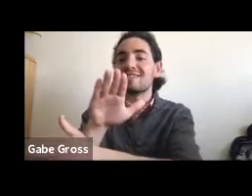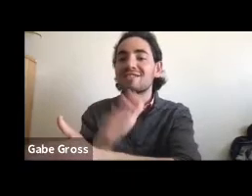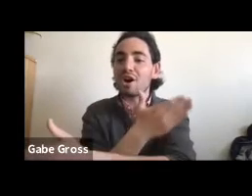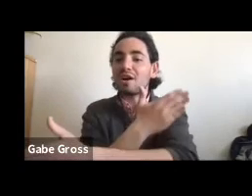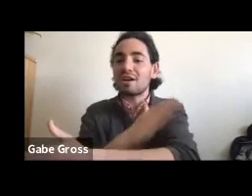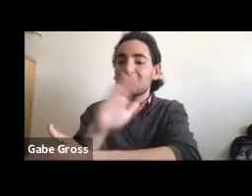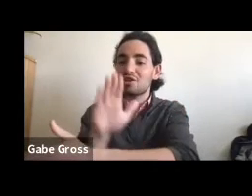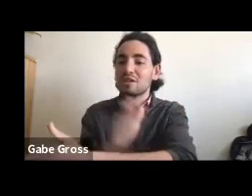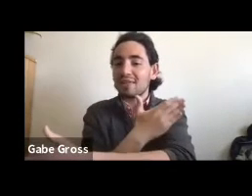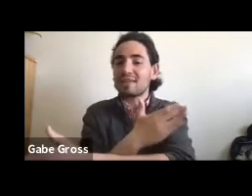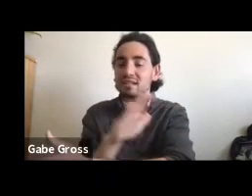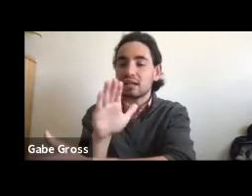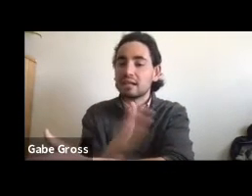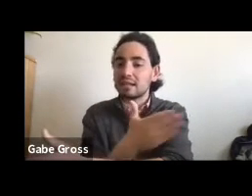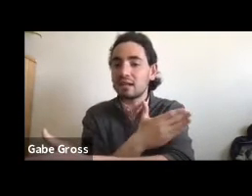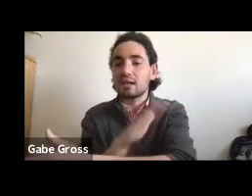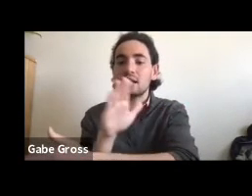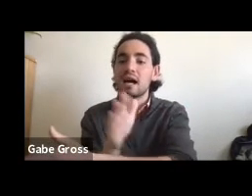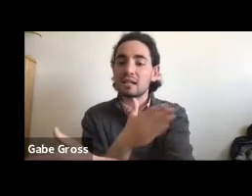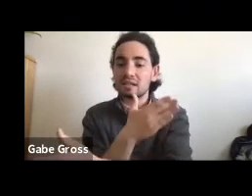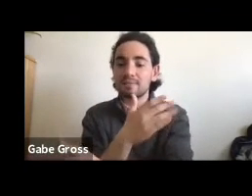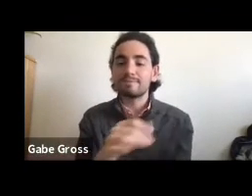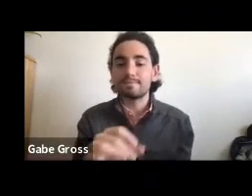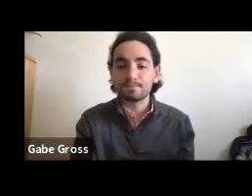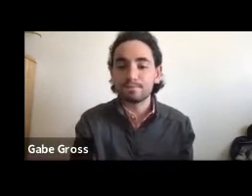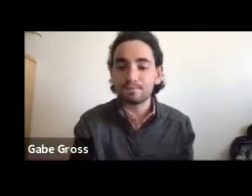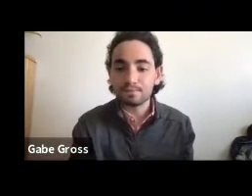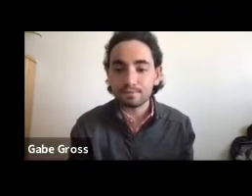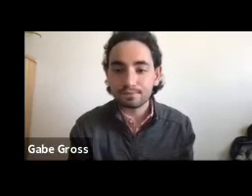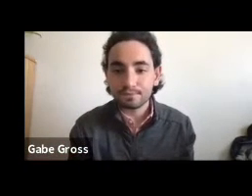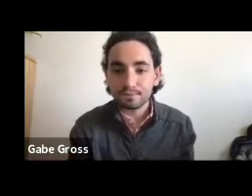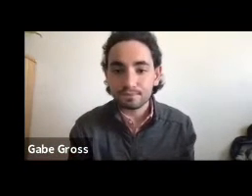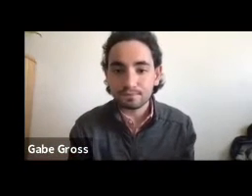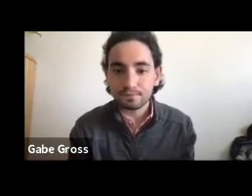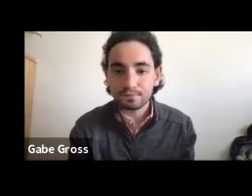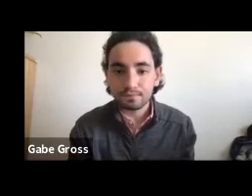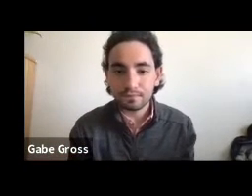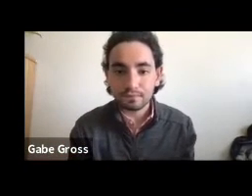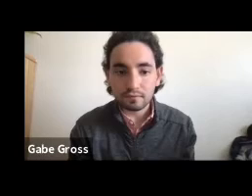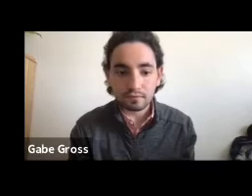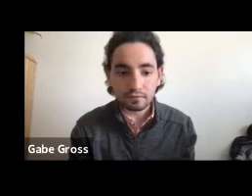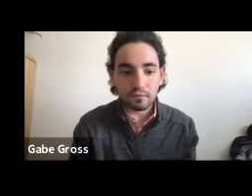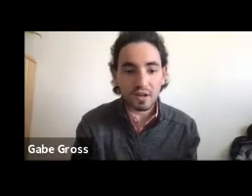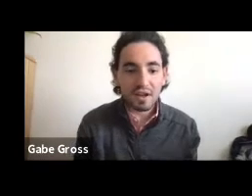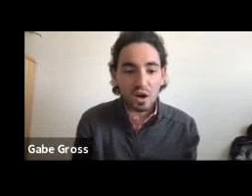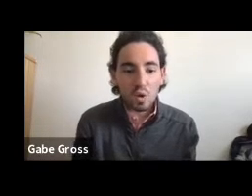for song is song, just like this, like they sang in class.